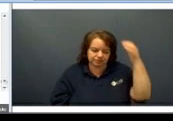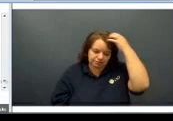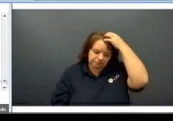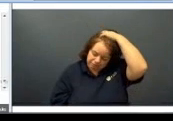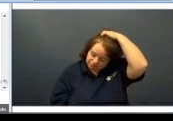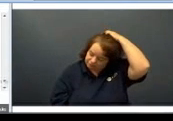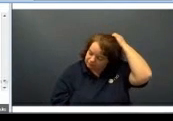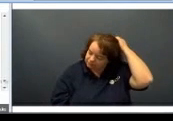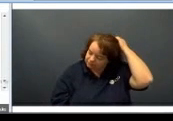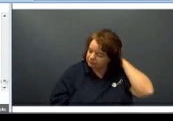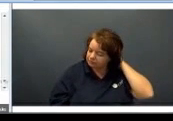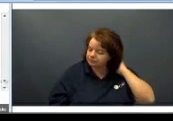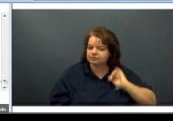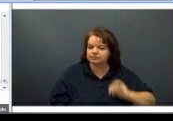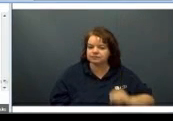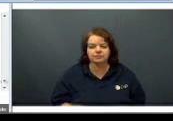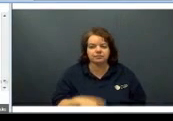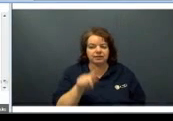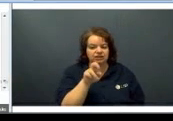please.